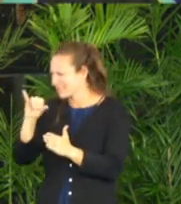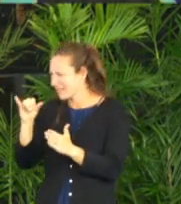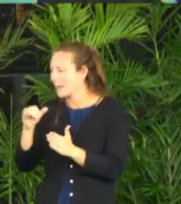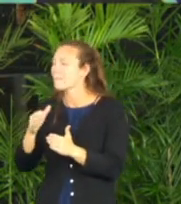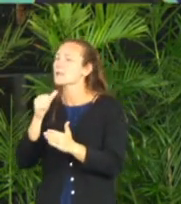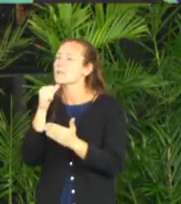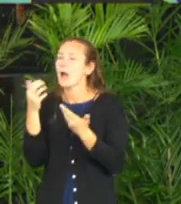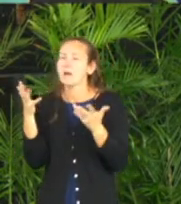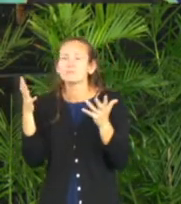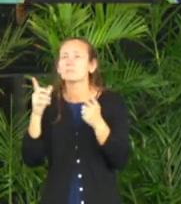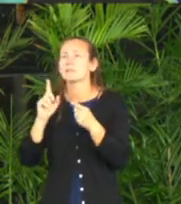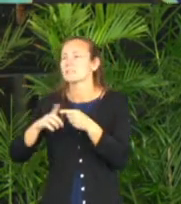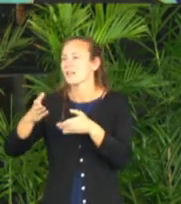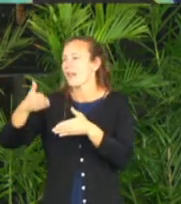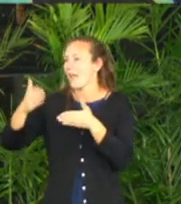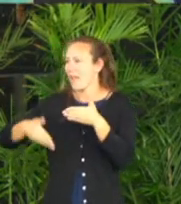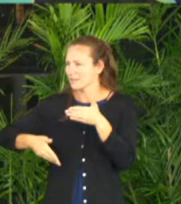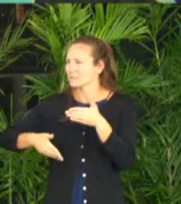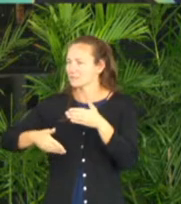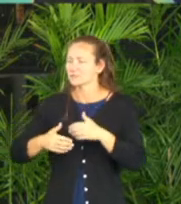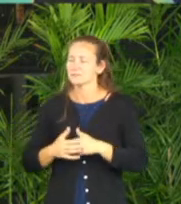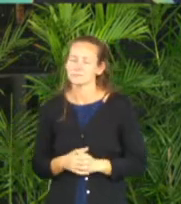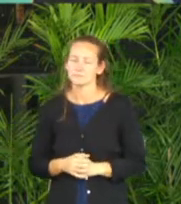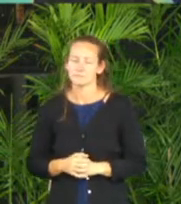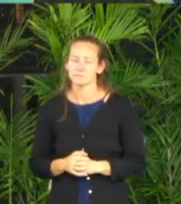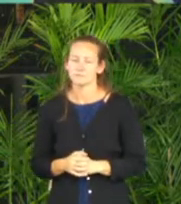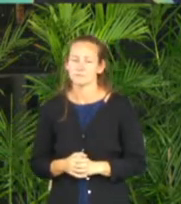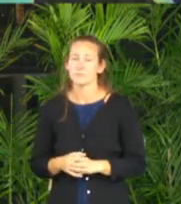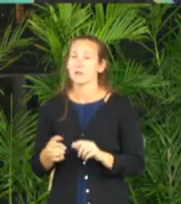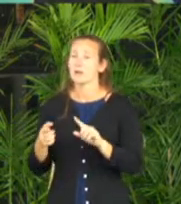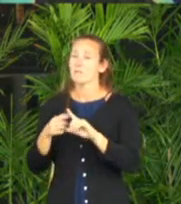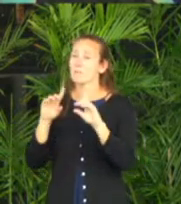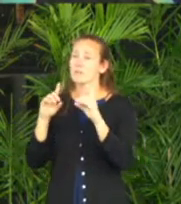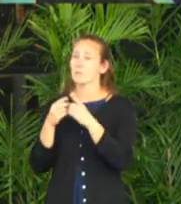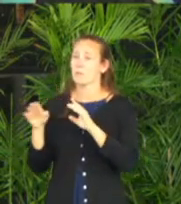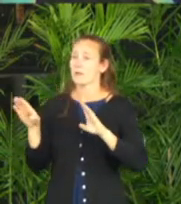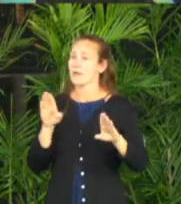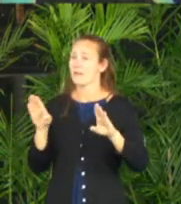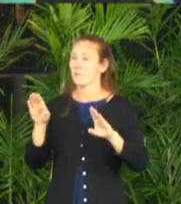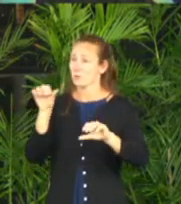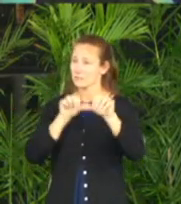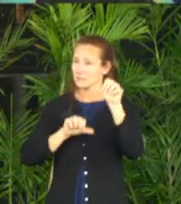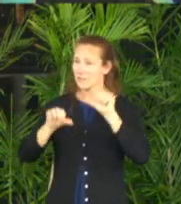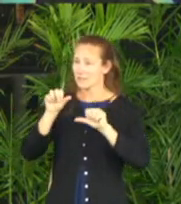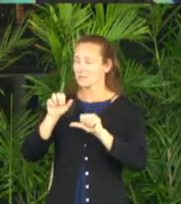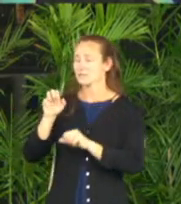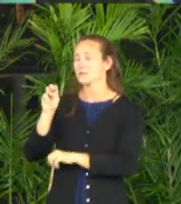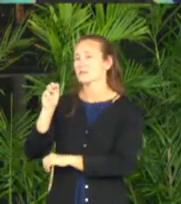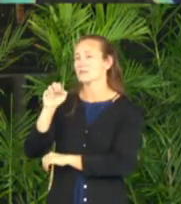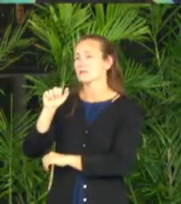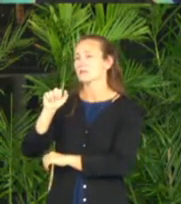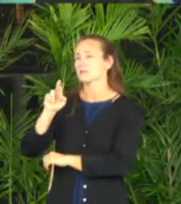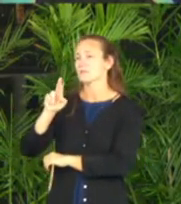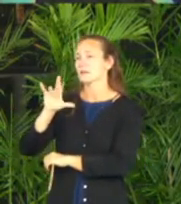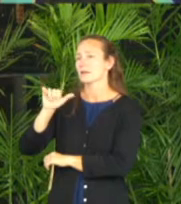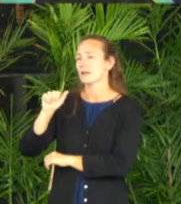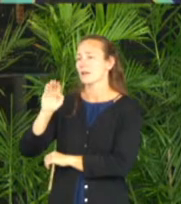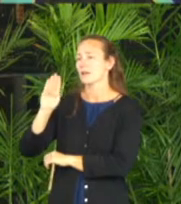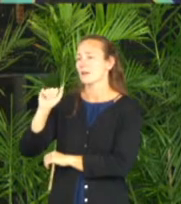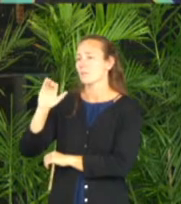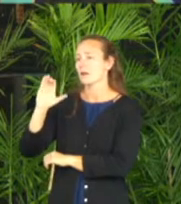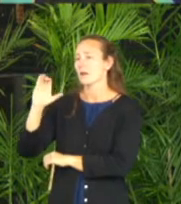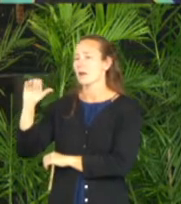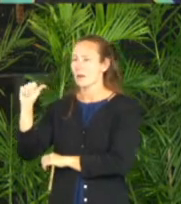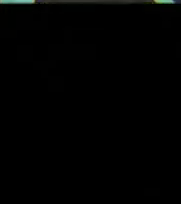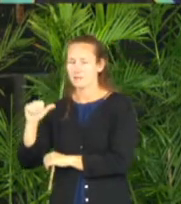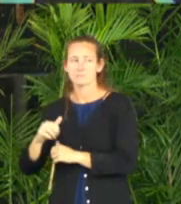applause until all students have been recognized. From the Department of Behavioral Sciences, Maria Amelia Baca,